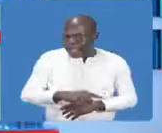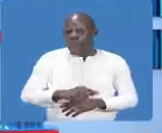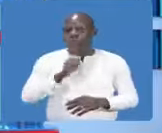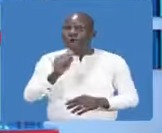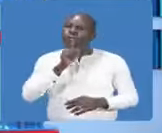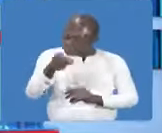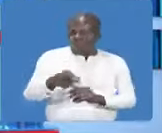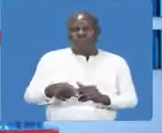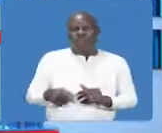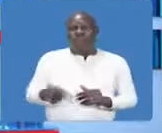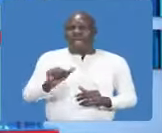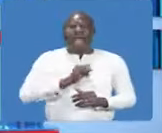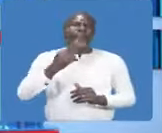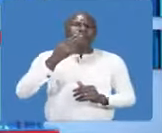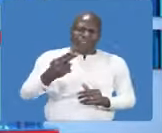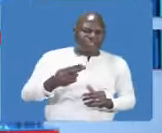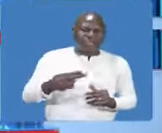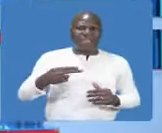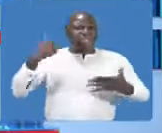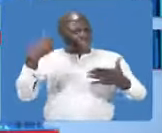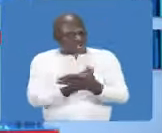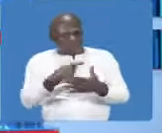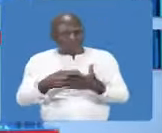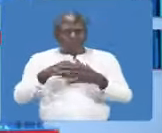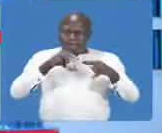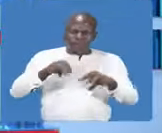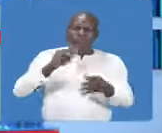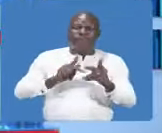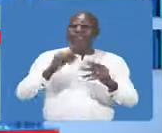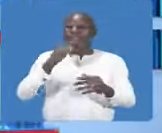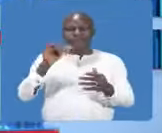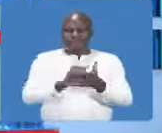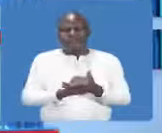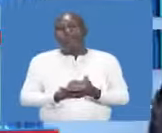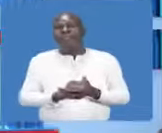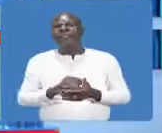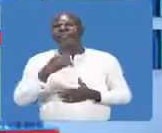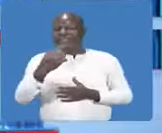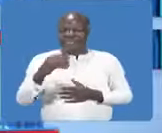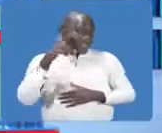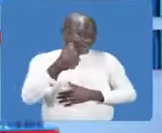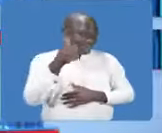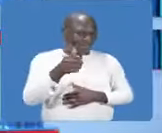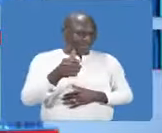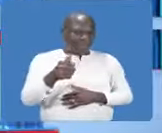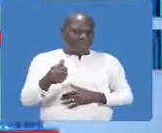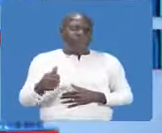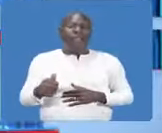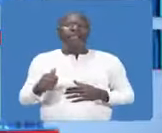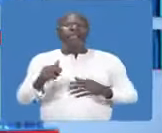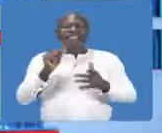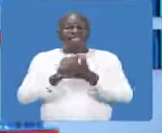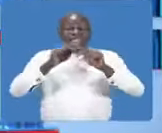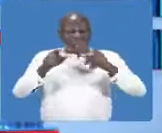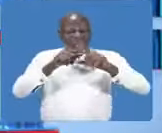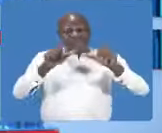nokre ma huru gospel musician bi a ye ya no interview o tv so na wo no an kasa sa ile baba ile baba na o